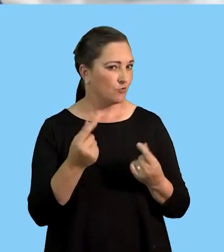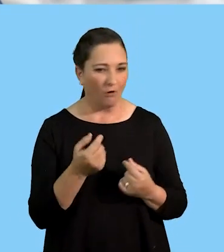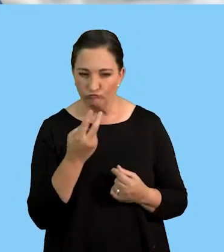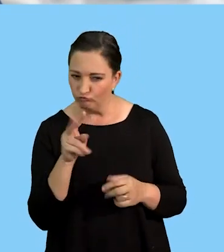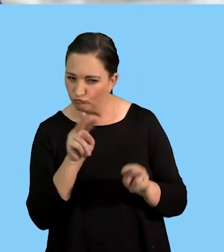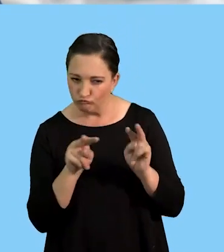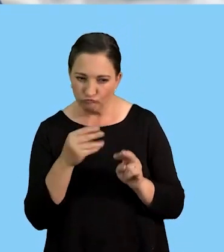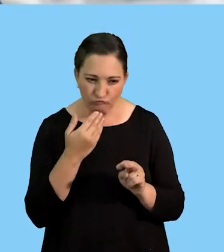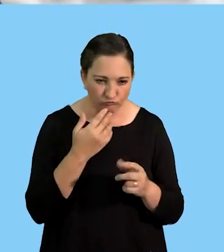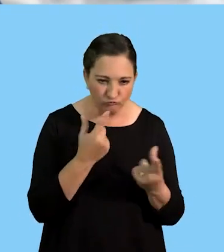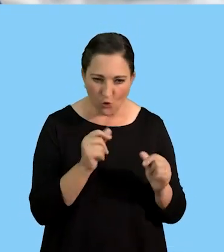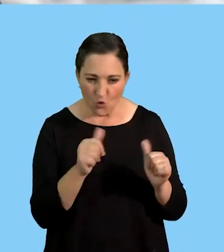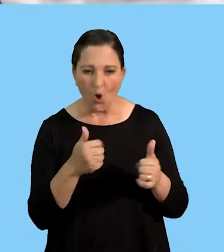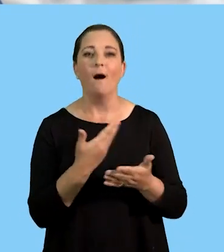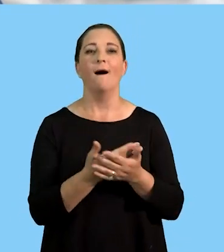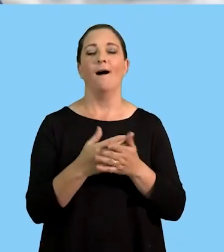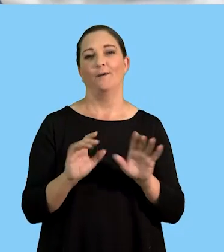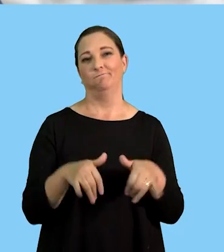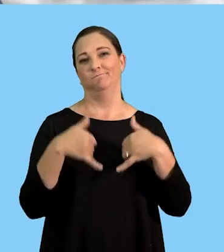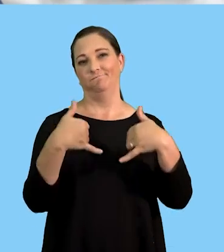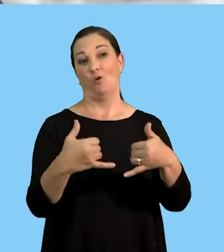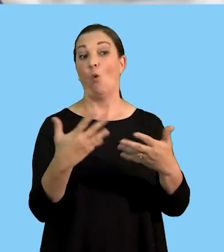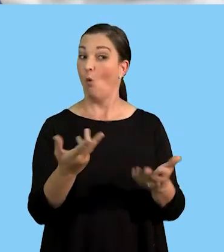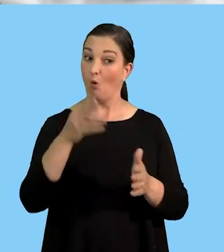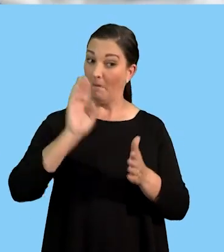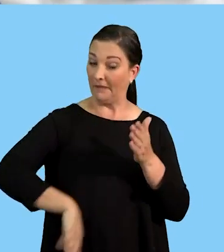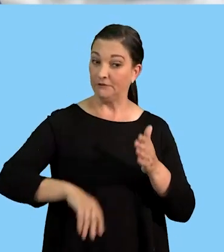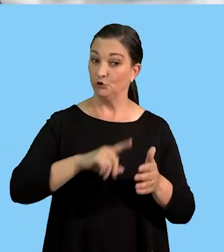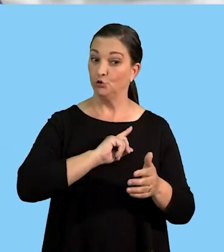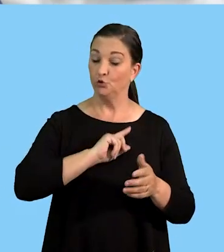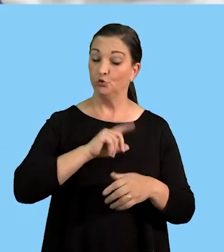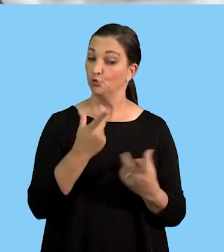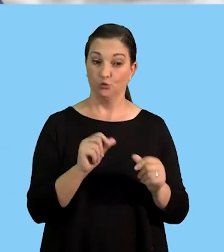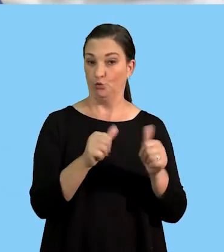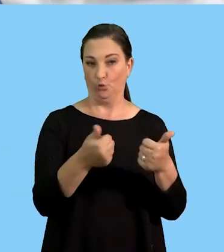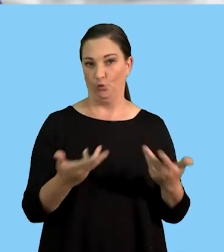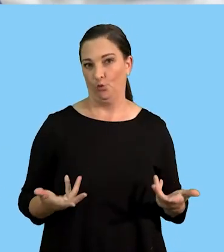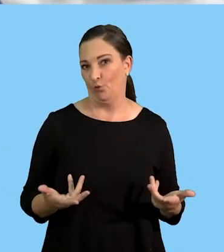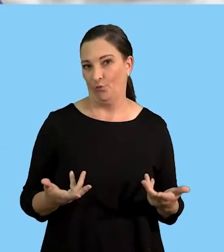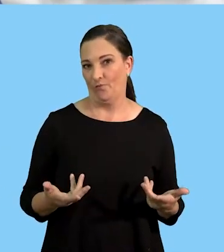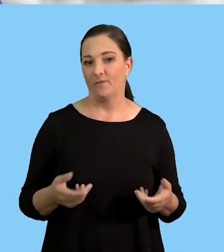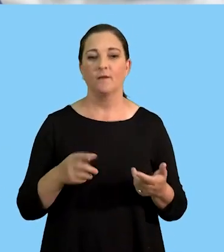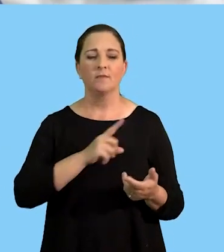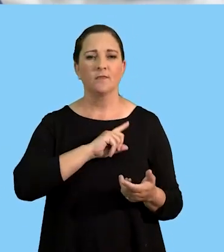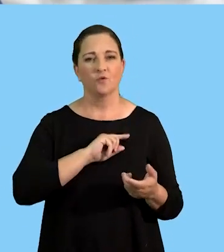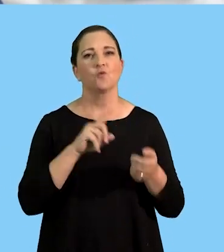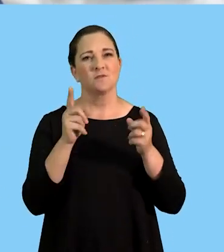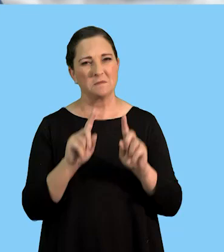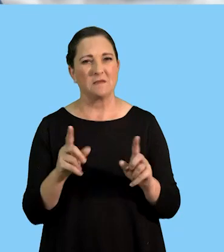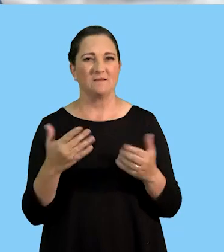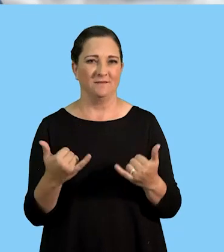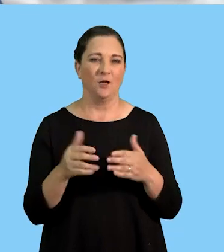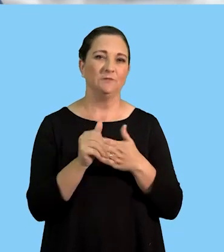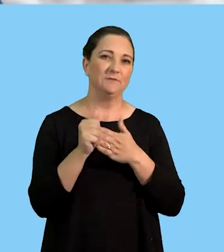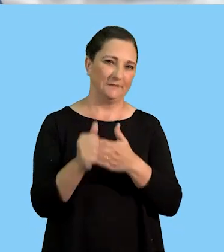which would basically use a system of reward and punishment to motivate employees, and it would be applied especially in a